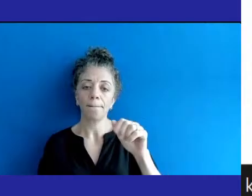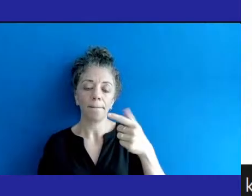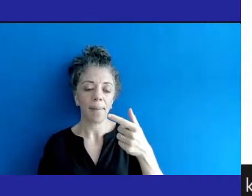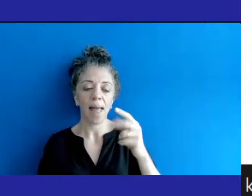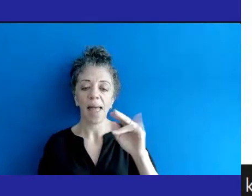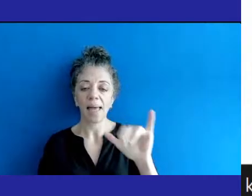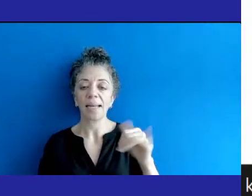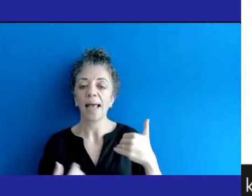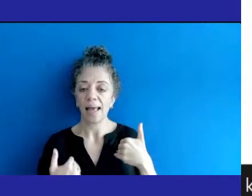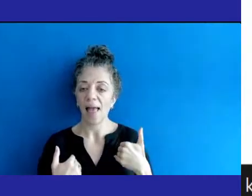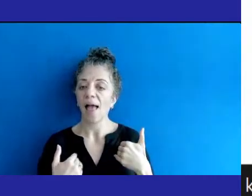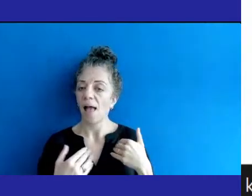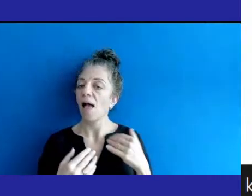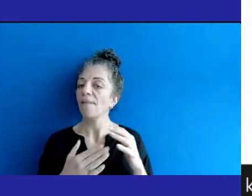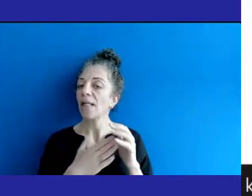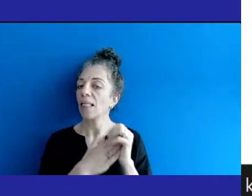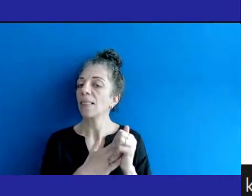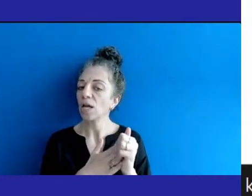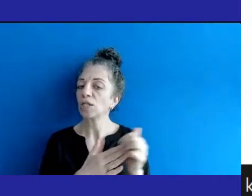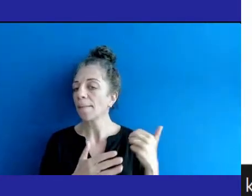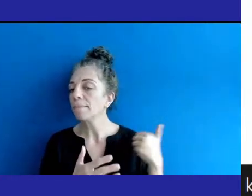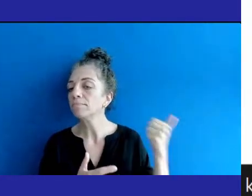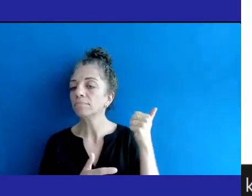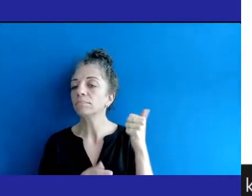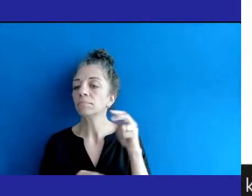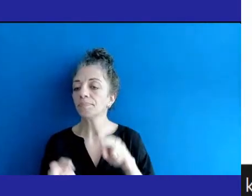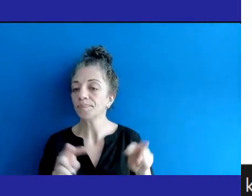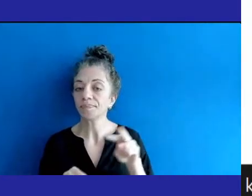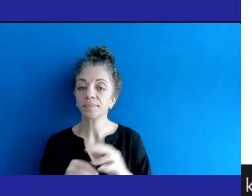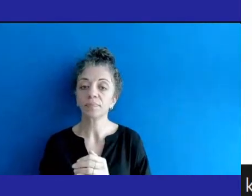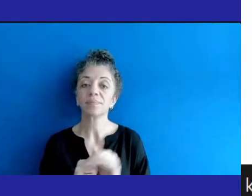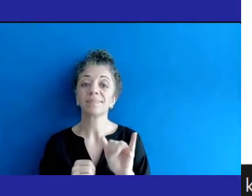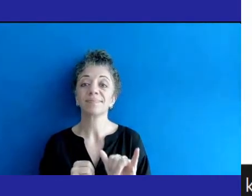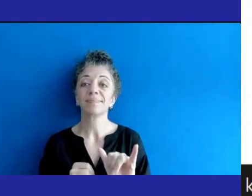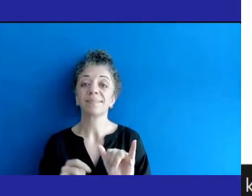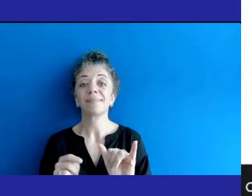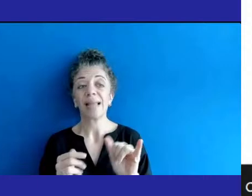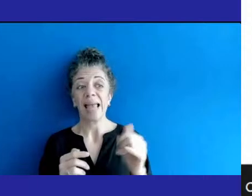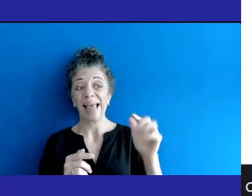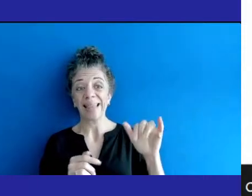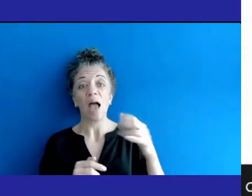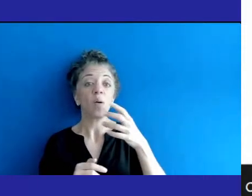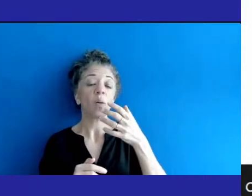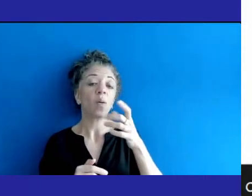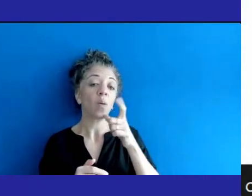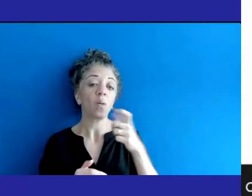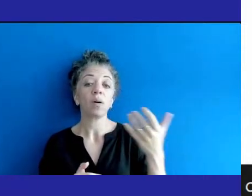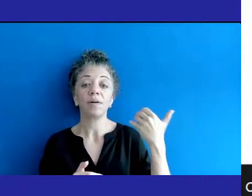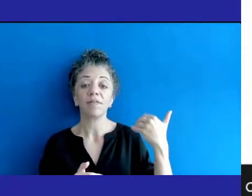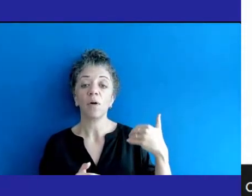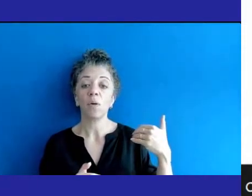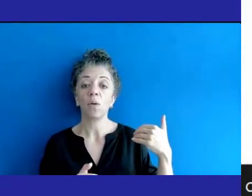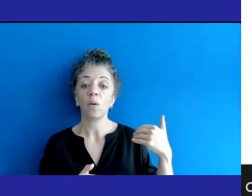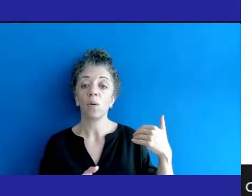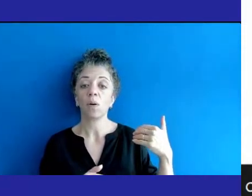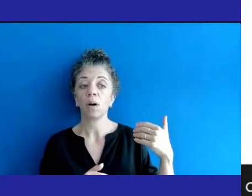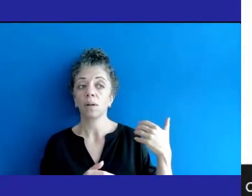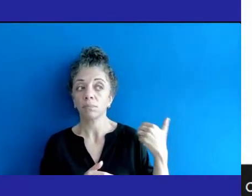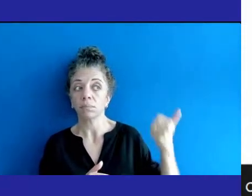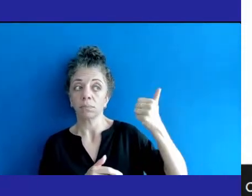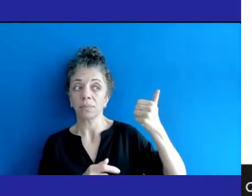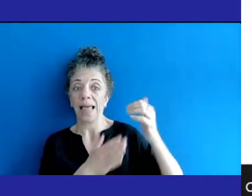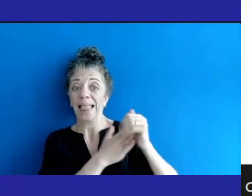emergency department chair at Harlem is now the CEO of PAGNY, and he's a great partner to us and leader for